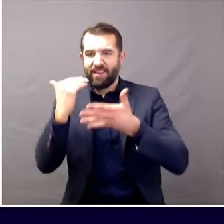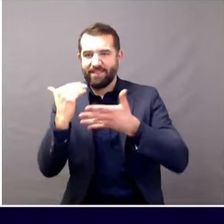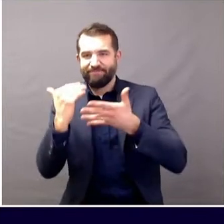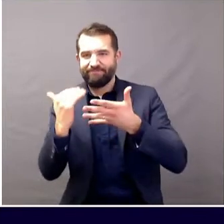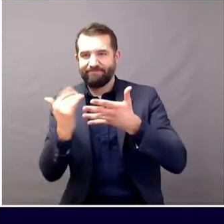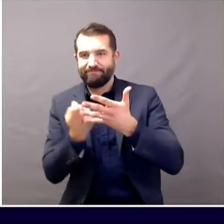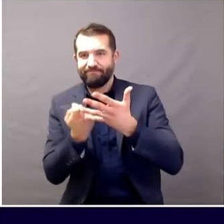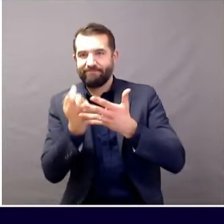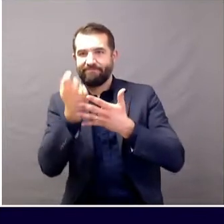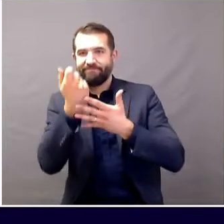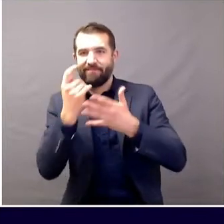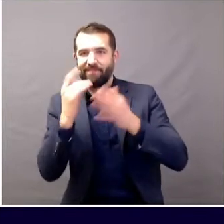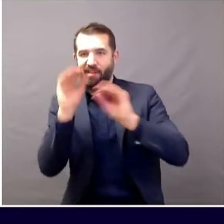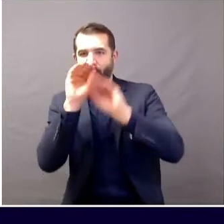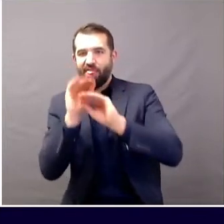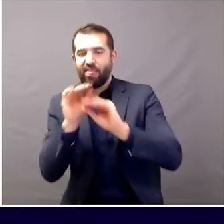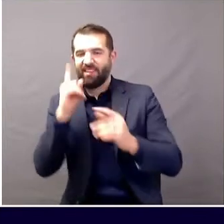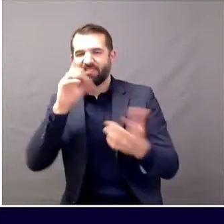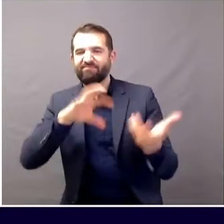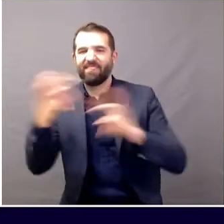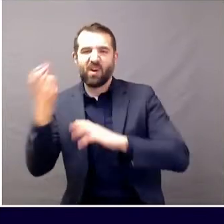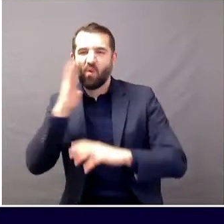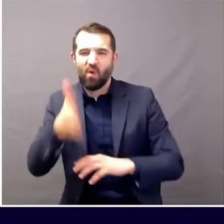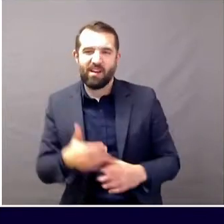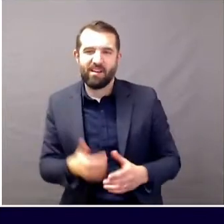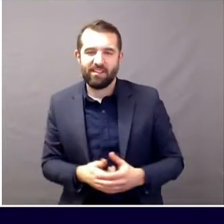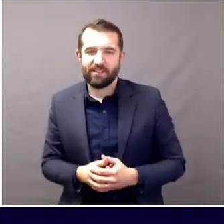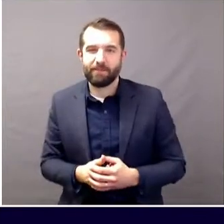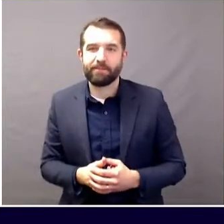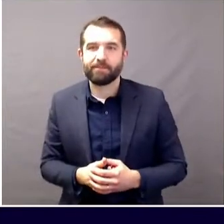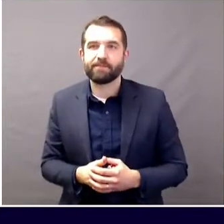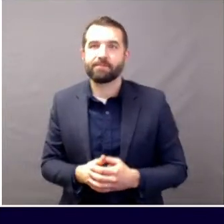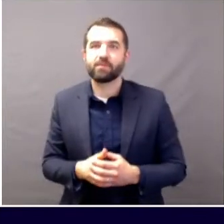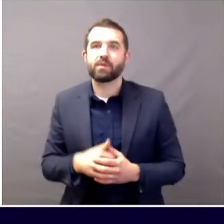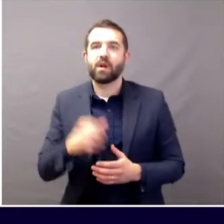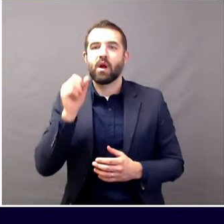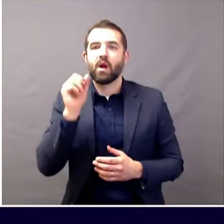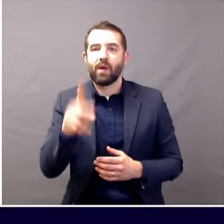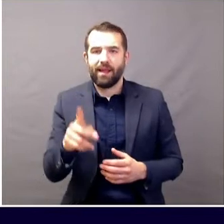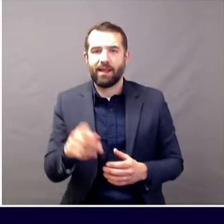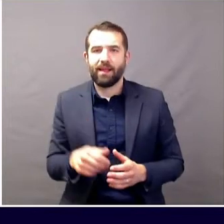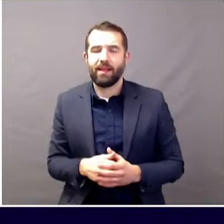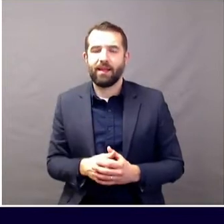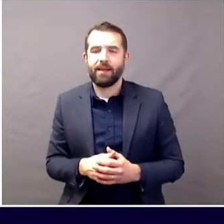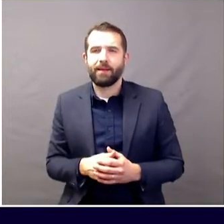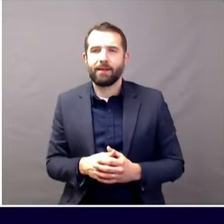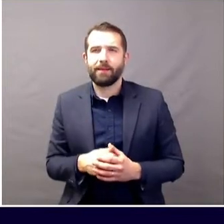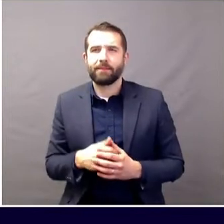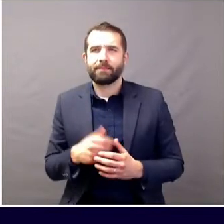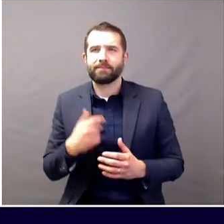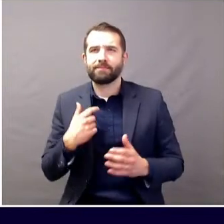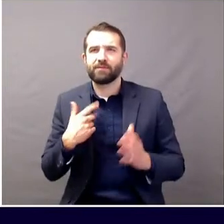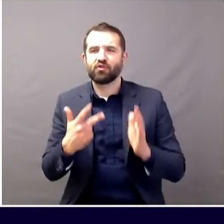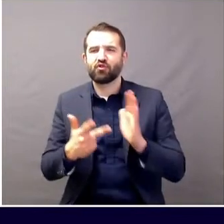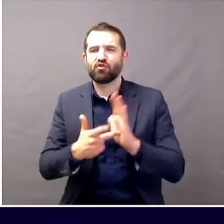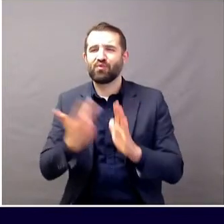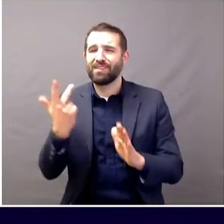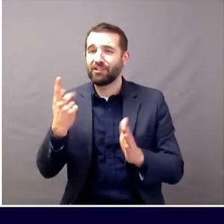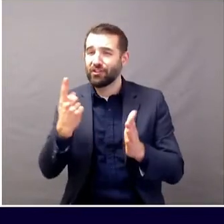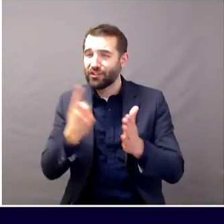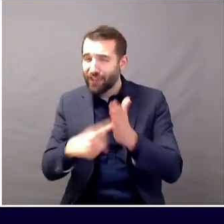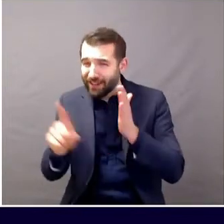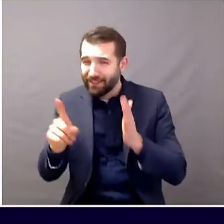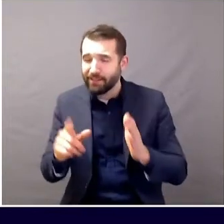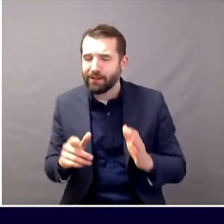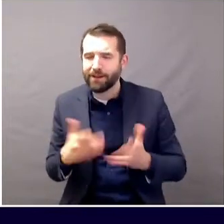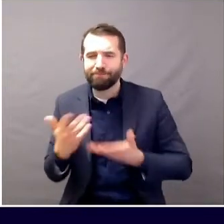Okay, and then just a couple of little things, just to triple check what